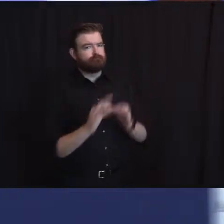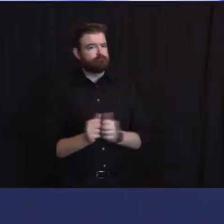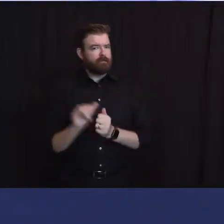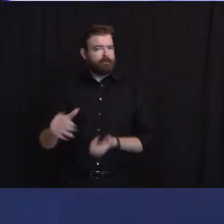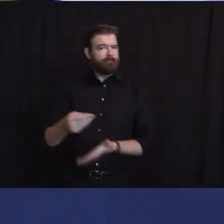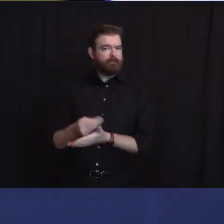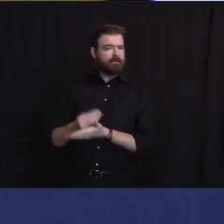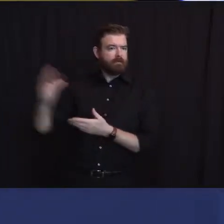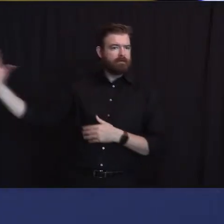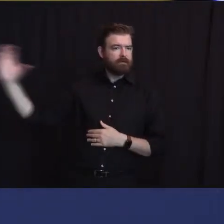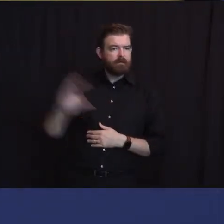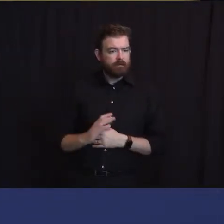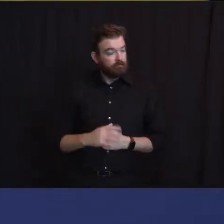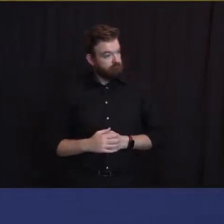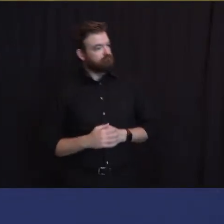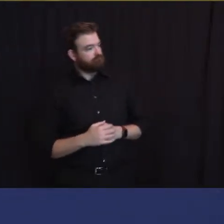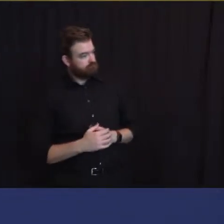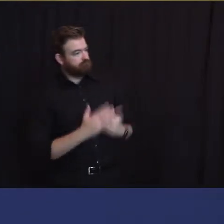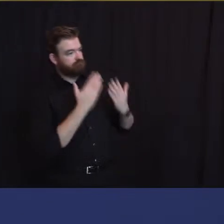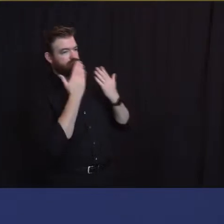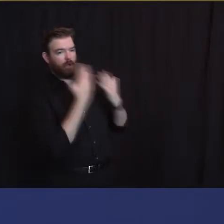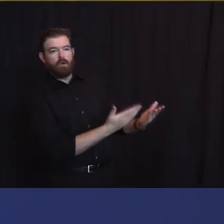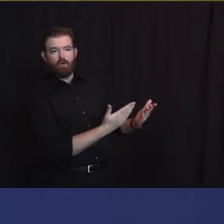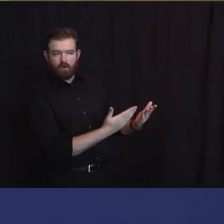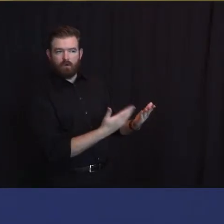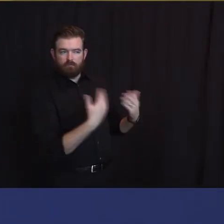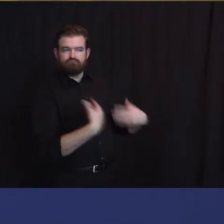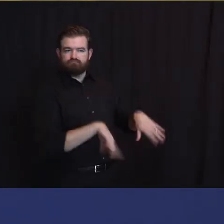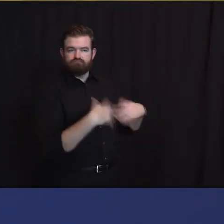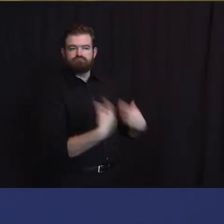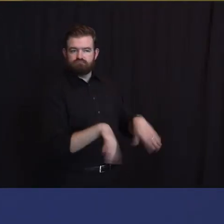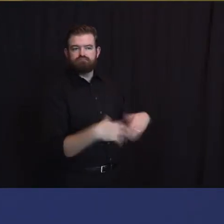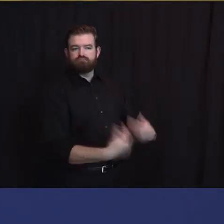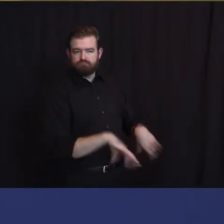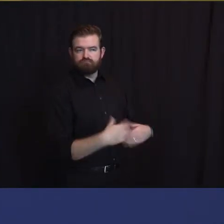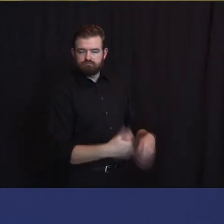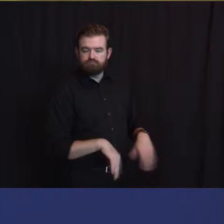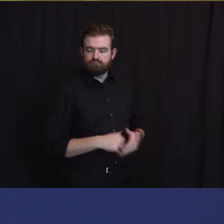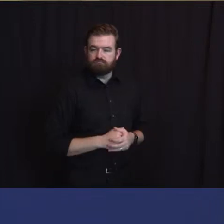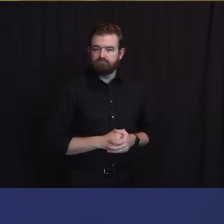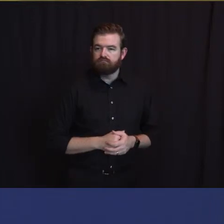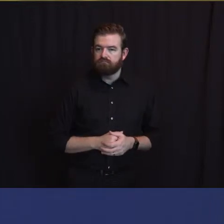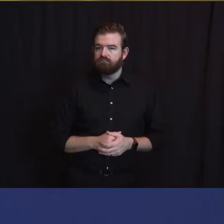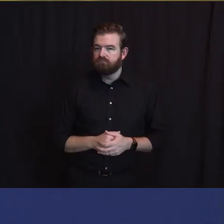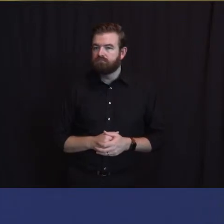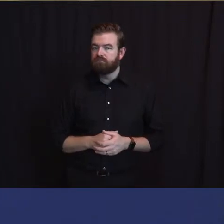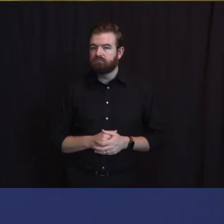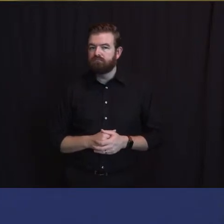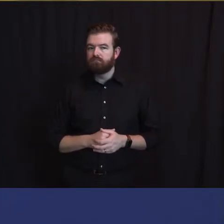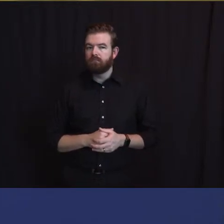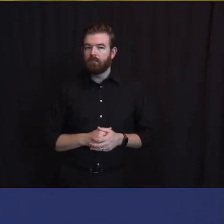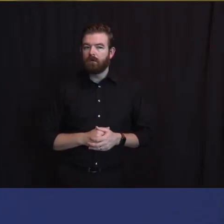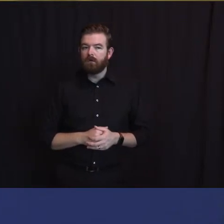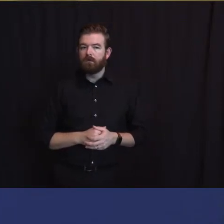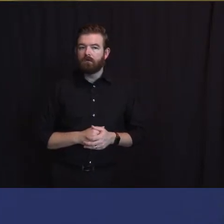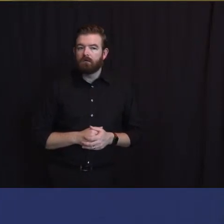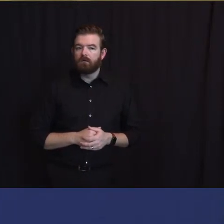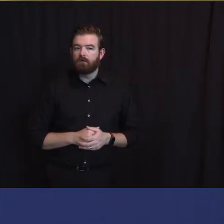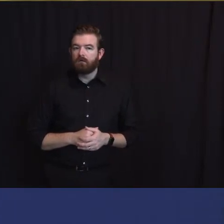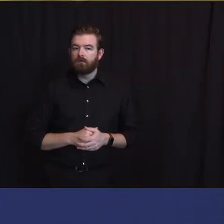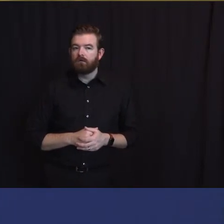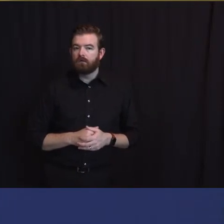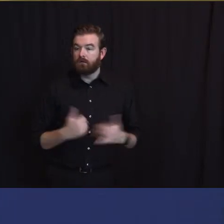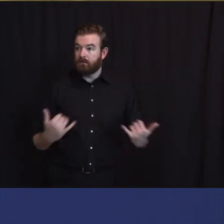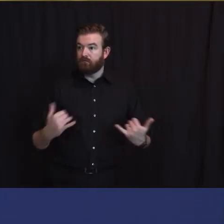you. And deep appreciation for your leadership. And these are not normal times, so thank you for all, and thank you for